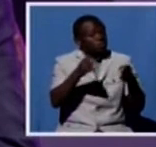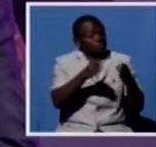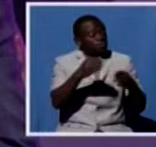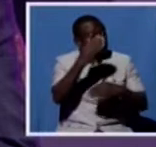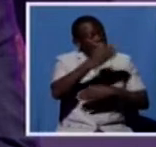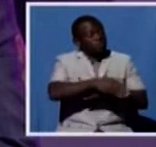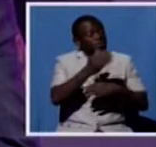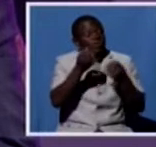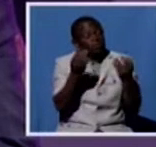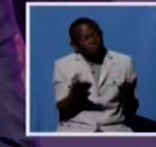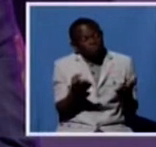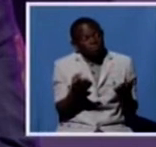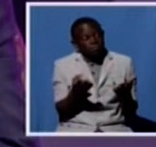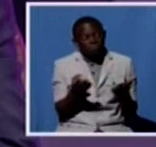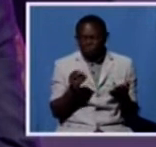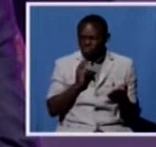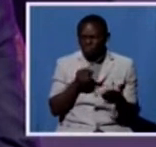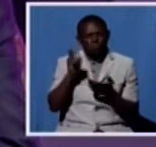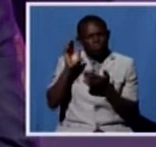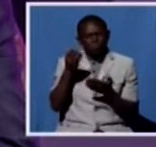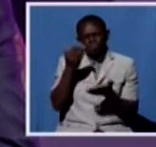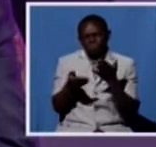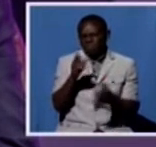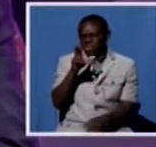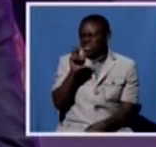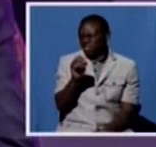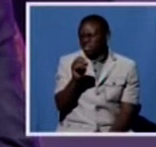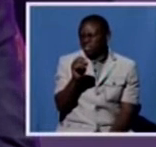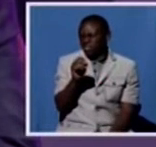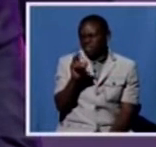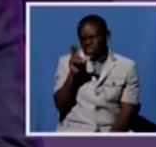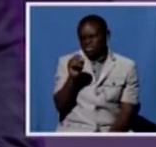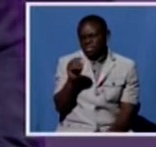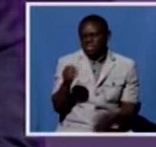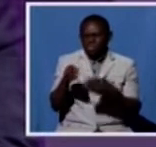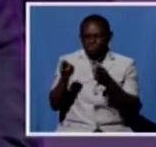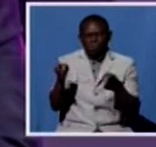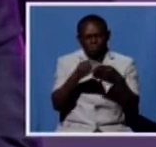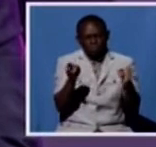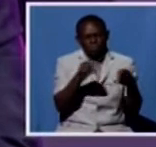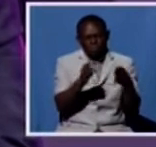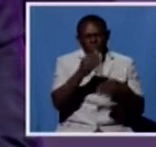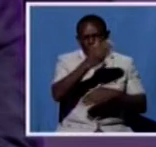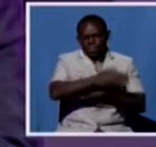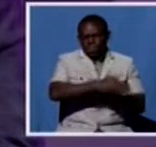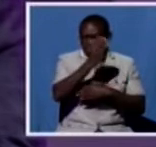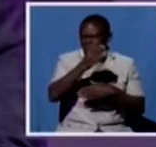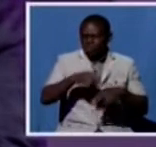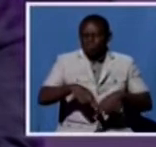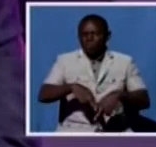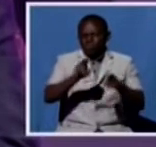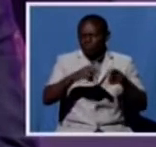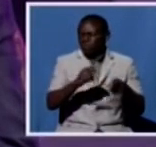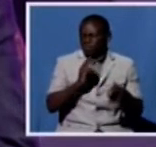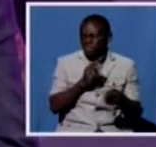could hit up to 30 by end of the year. That is more or less realistic. We will